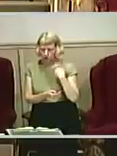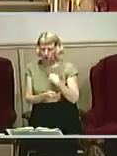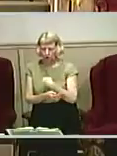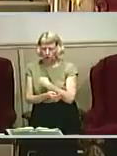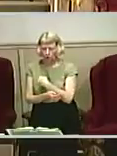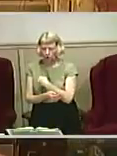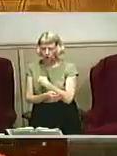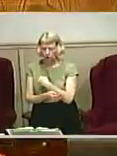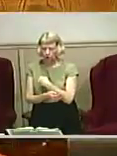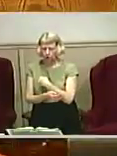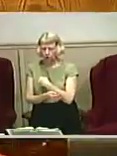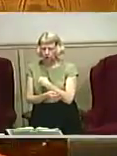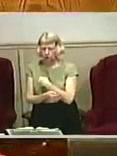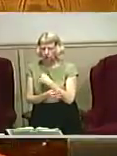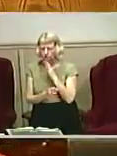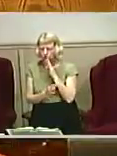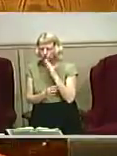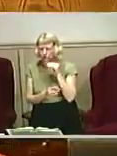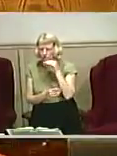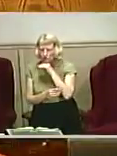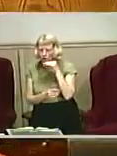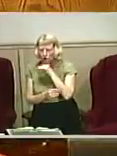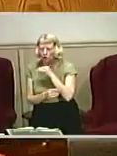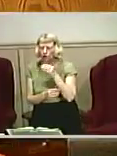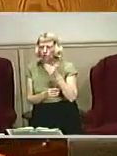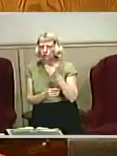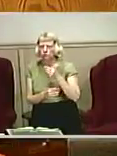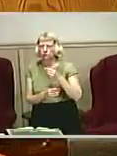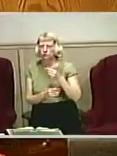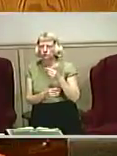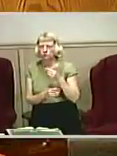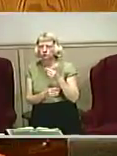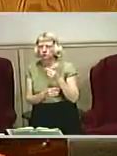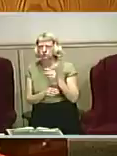all deliberate falsehood, all hypocrisy, conscious or unconscious,